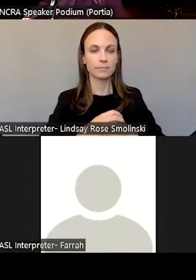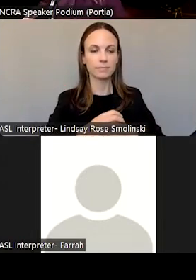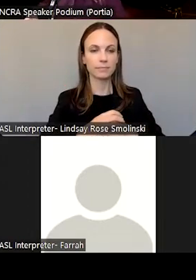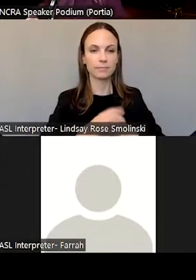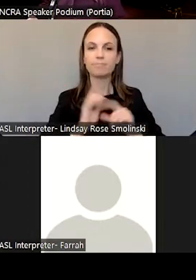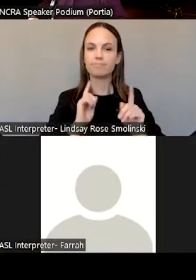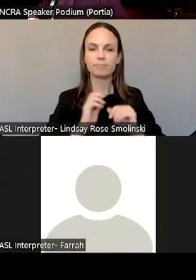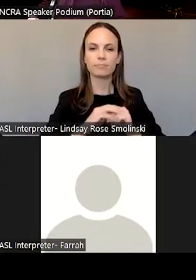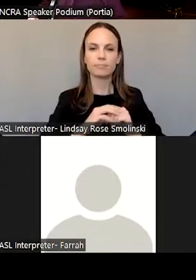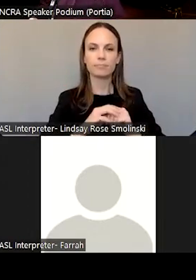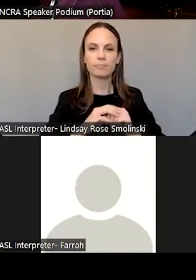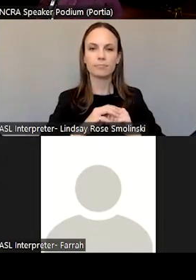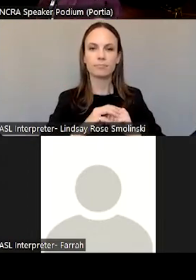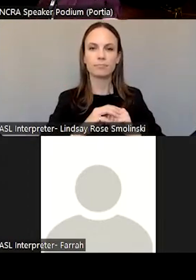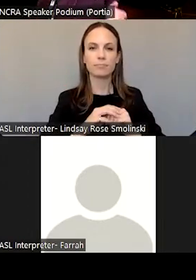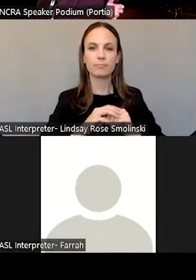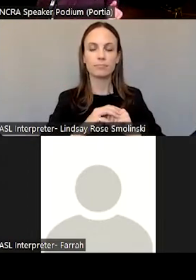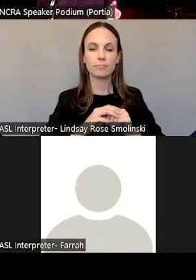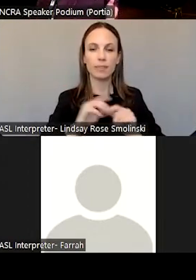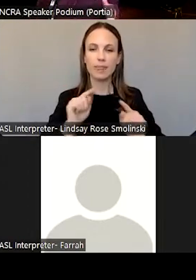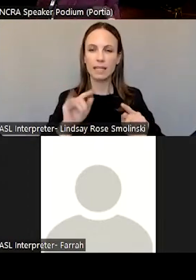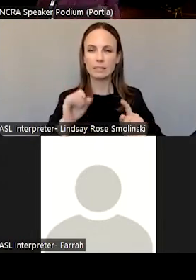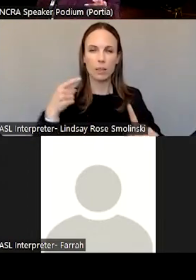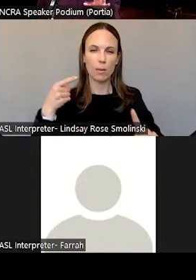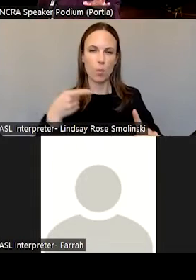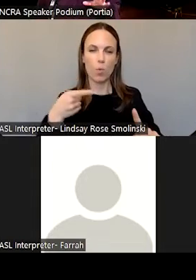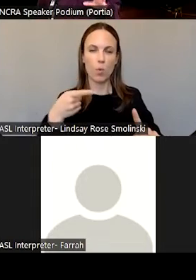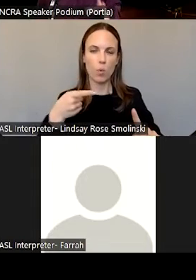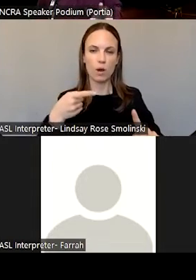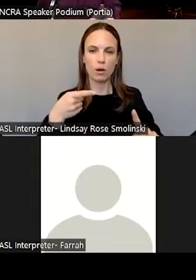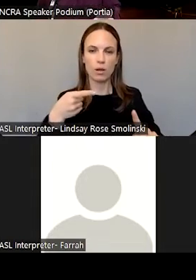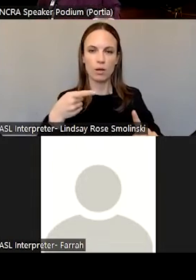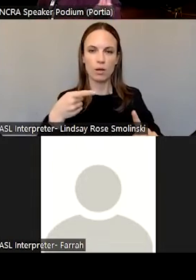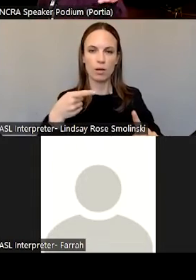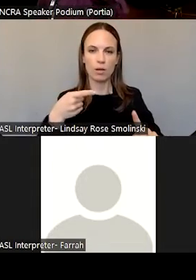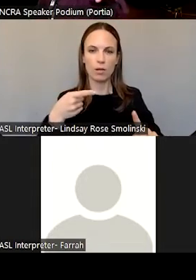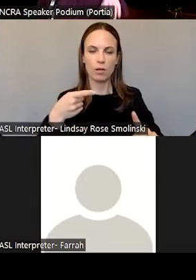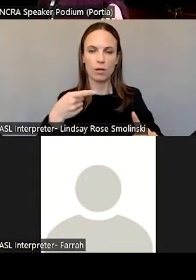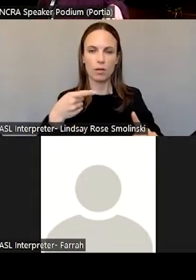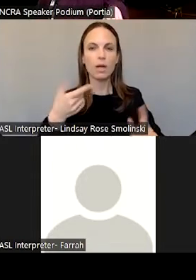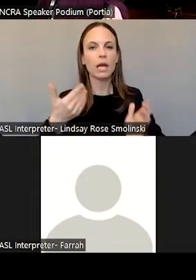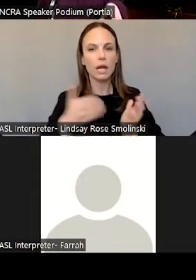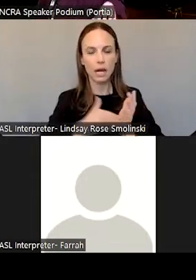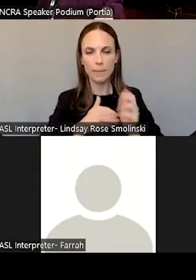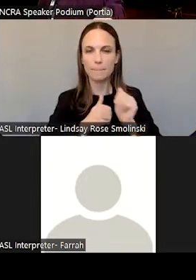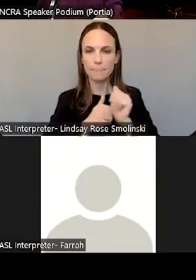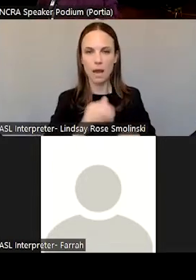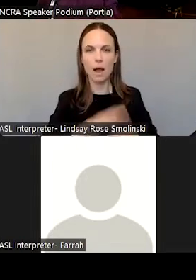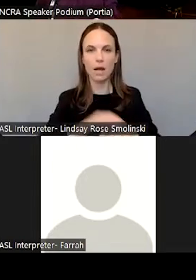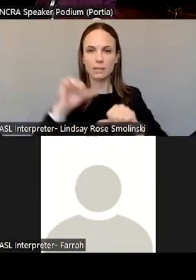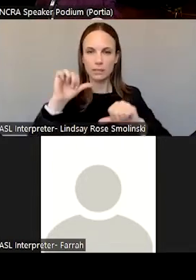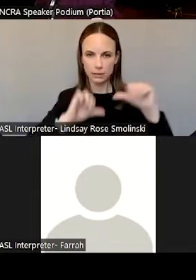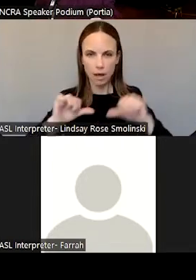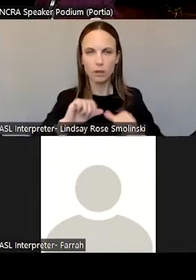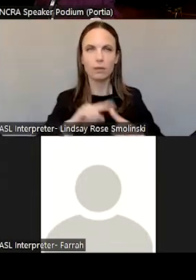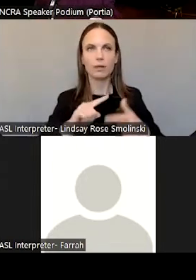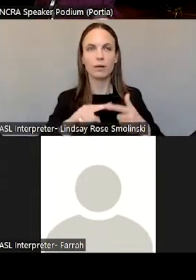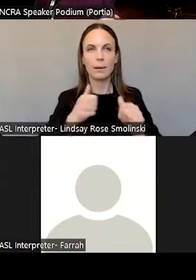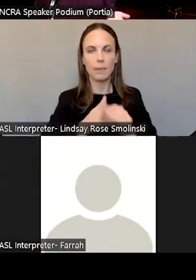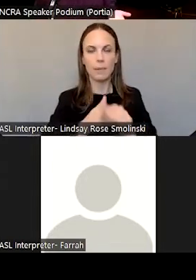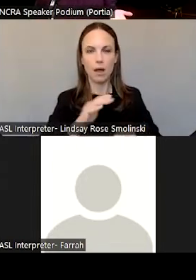Yeah. And here's the point about this protocol. So again, it's based on science. It's based on